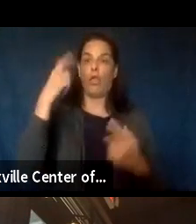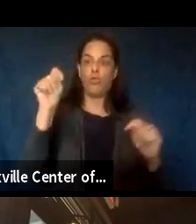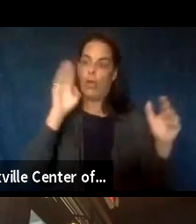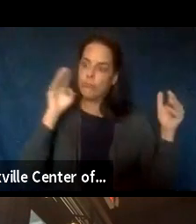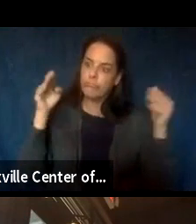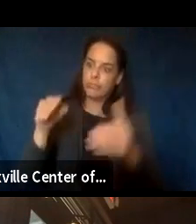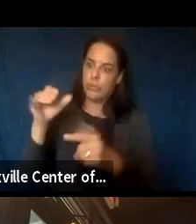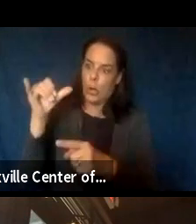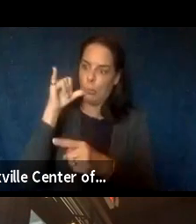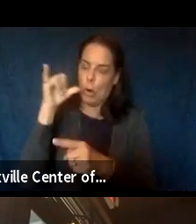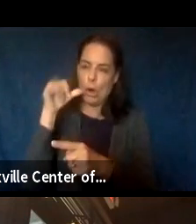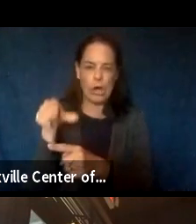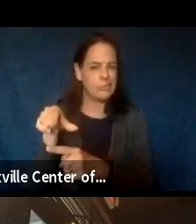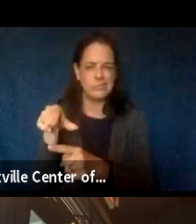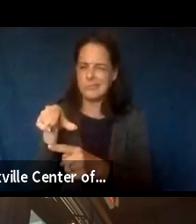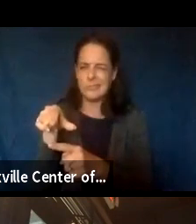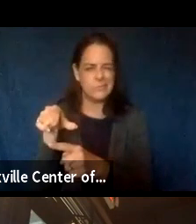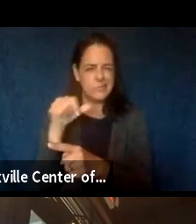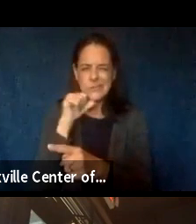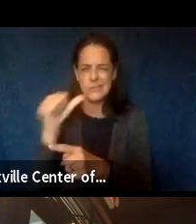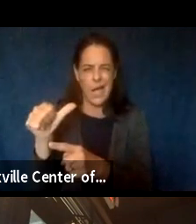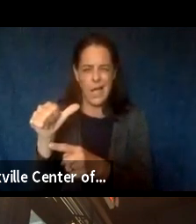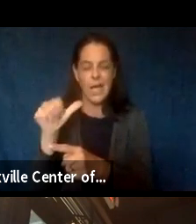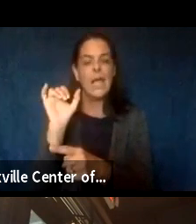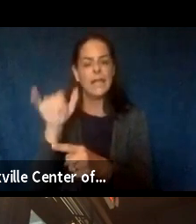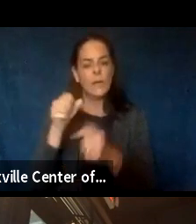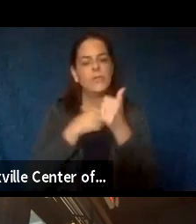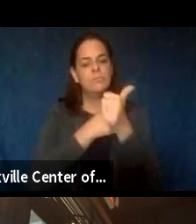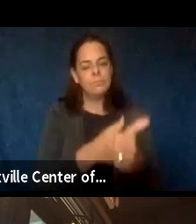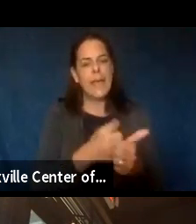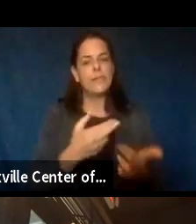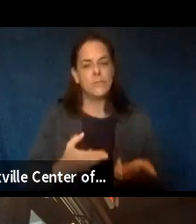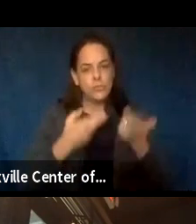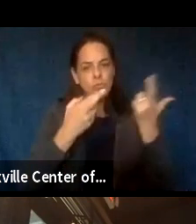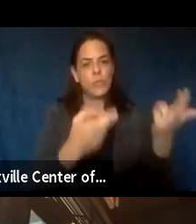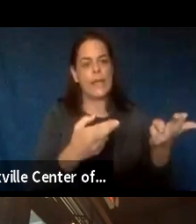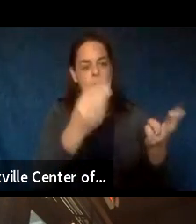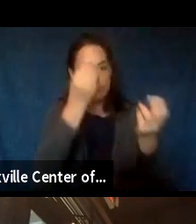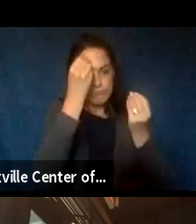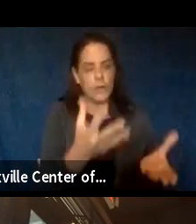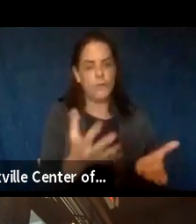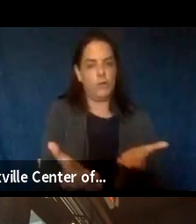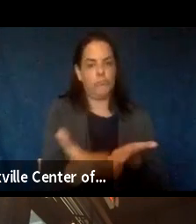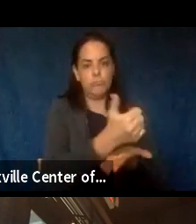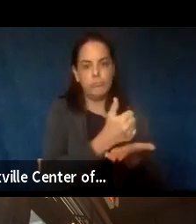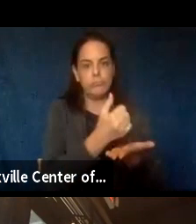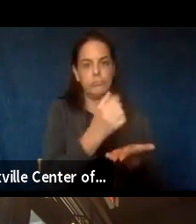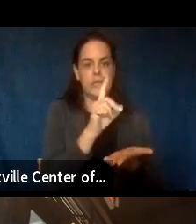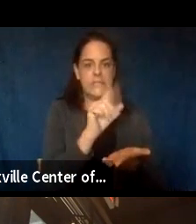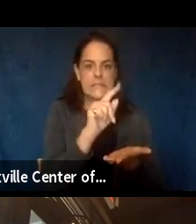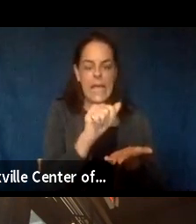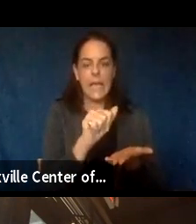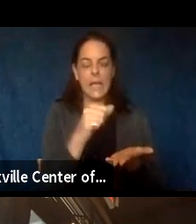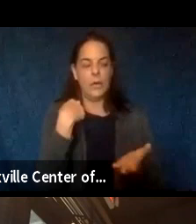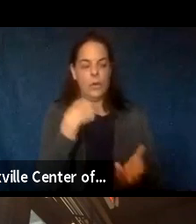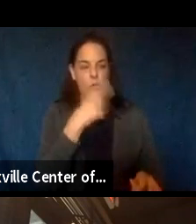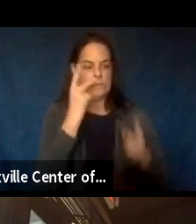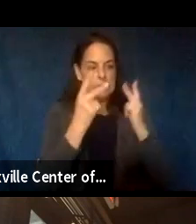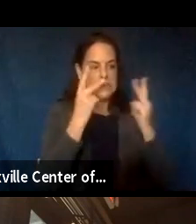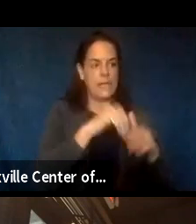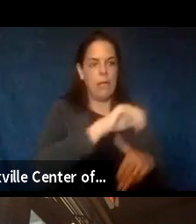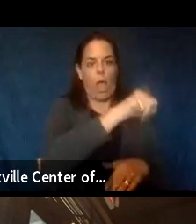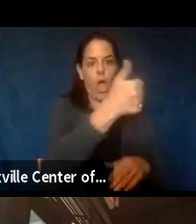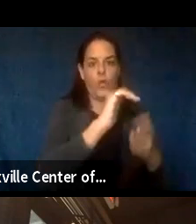target isn't the word. I mean, it was based on the recommendations and the data that we've gathered and seen in other